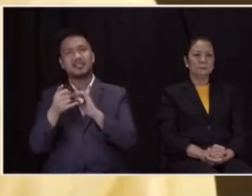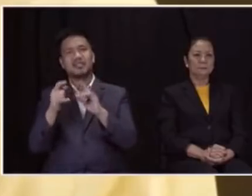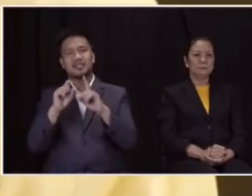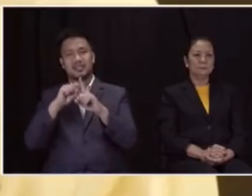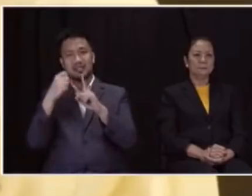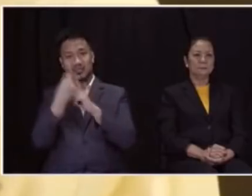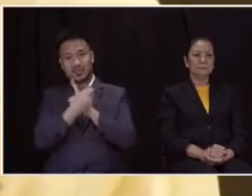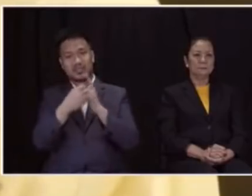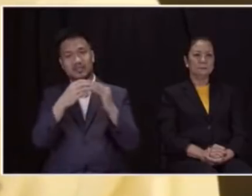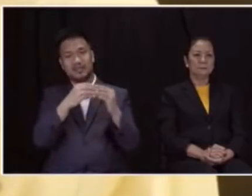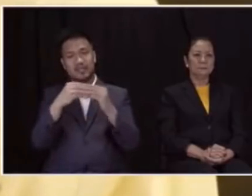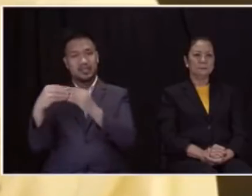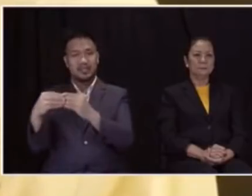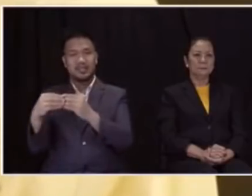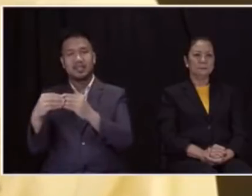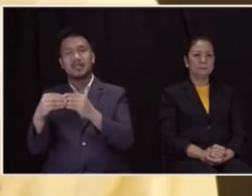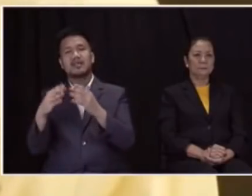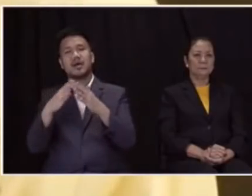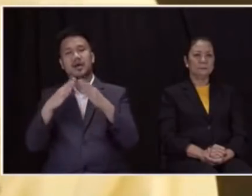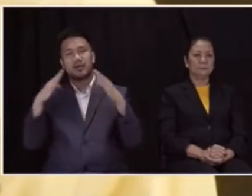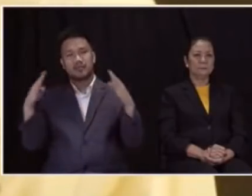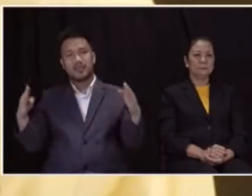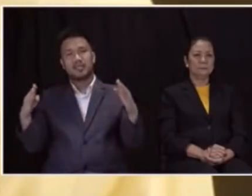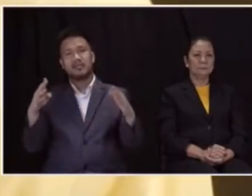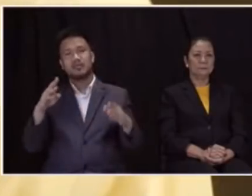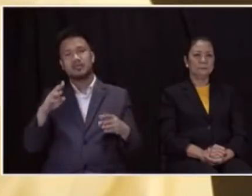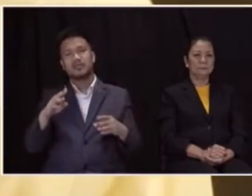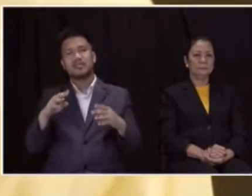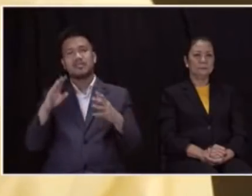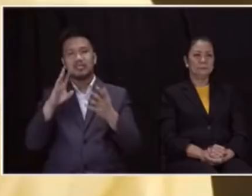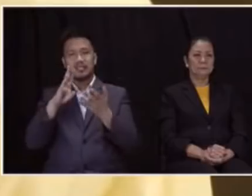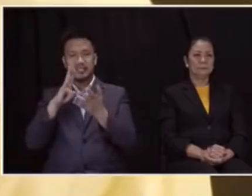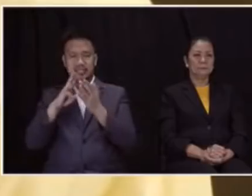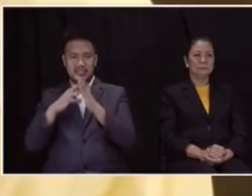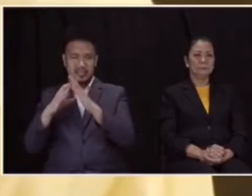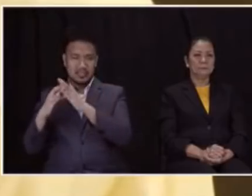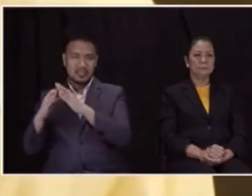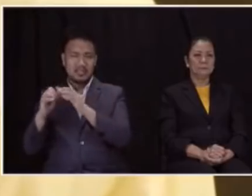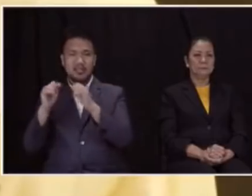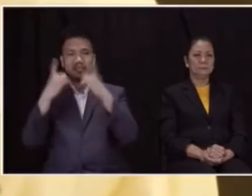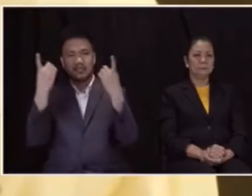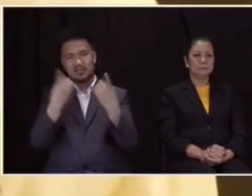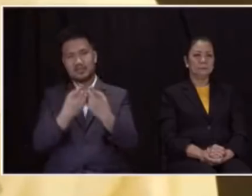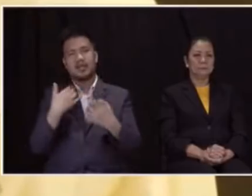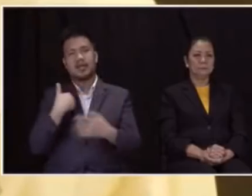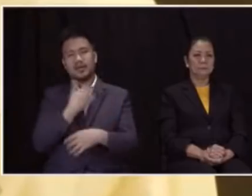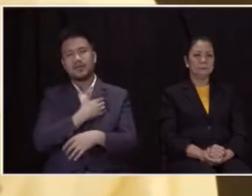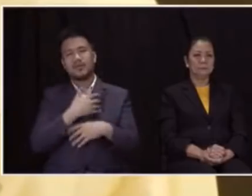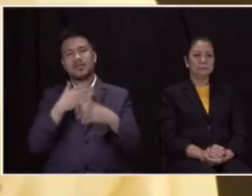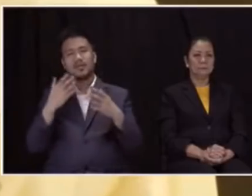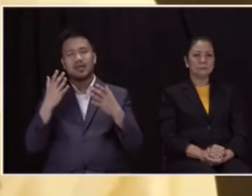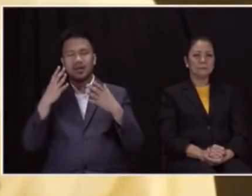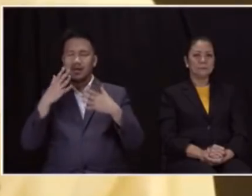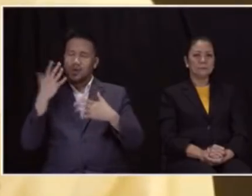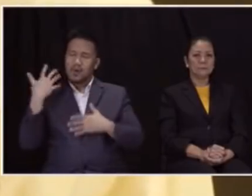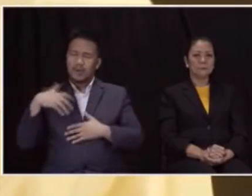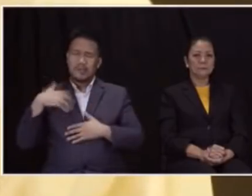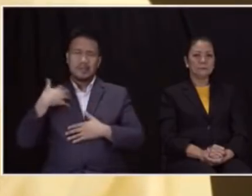of leading a big urban Archdiocese. We admire your generosity